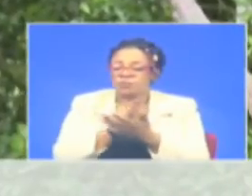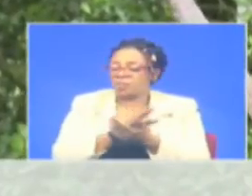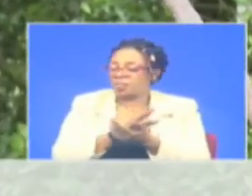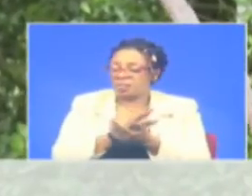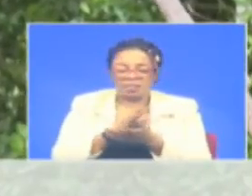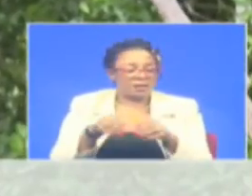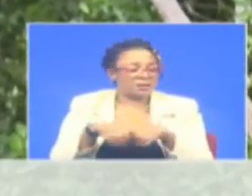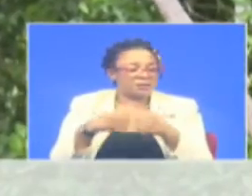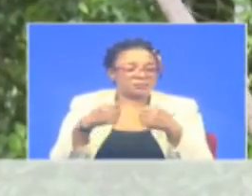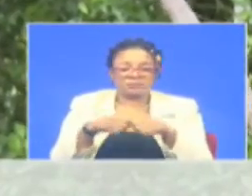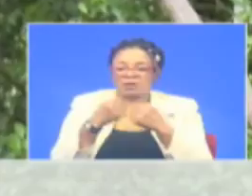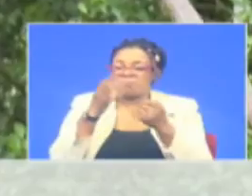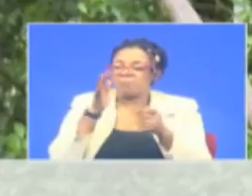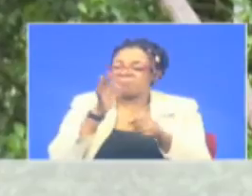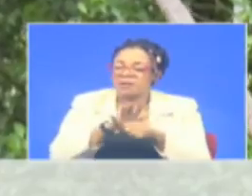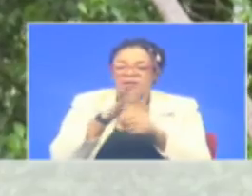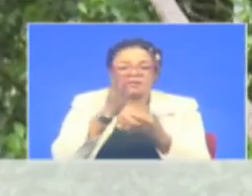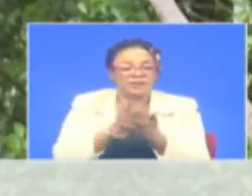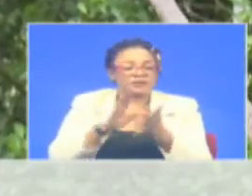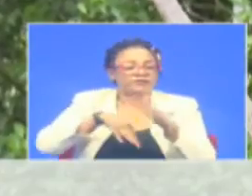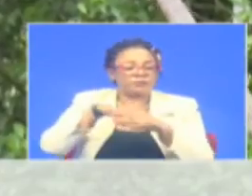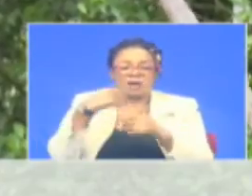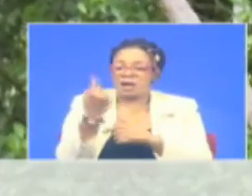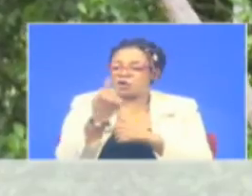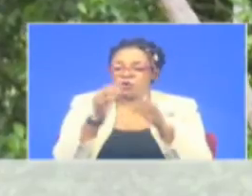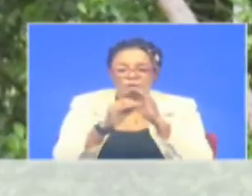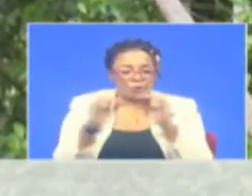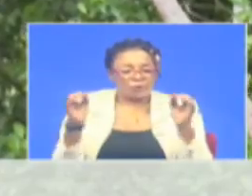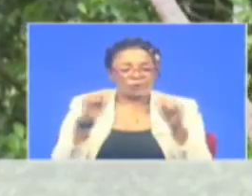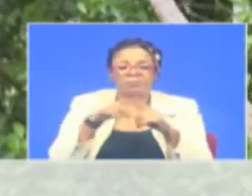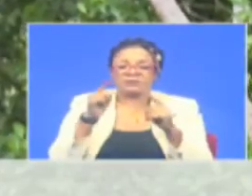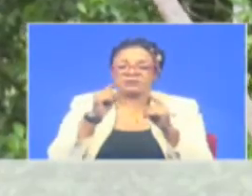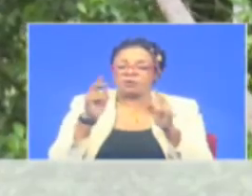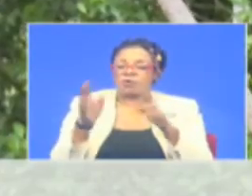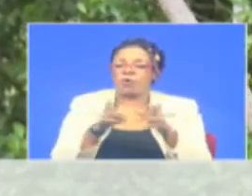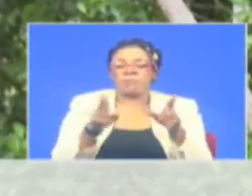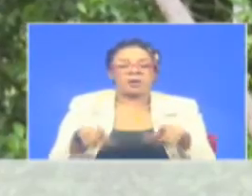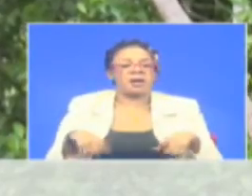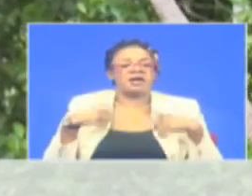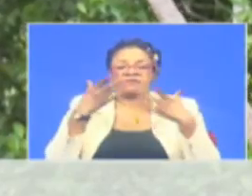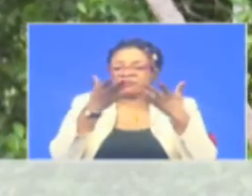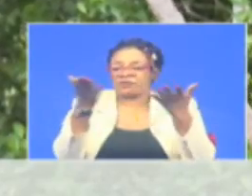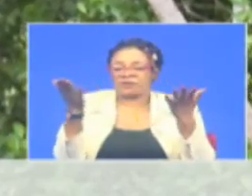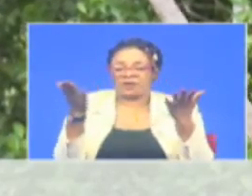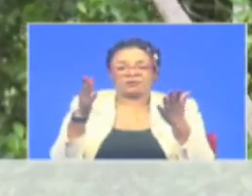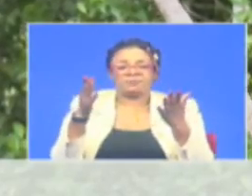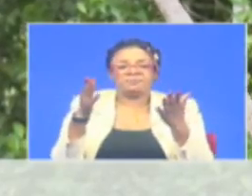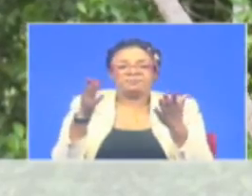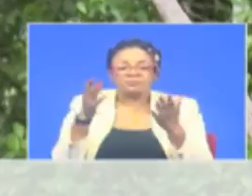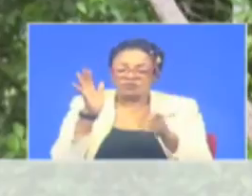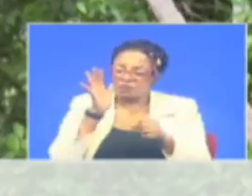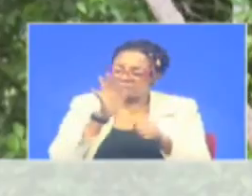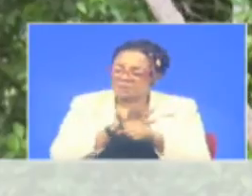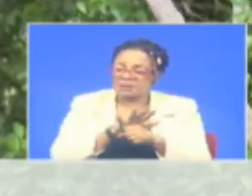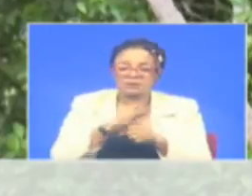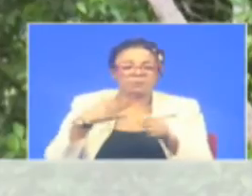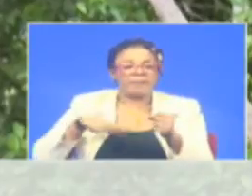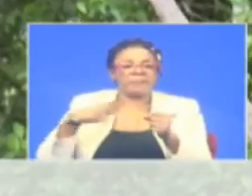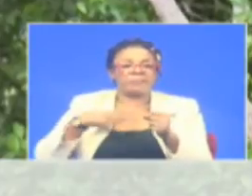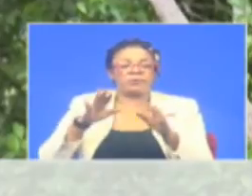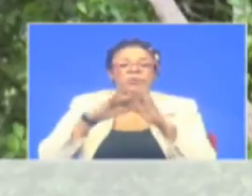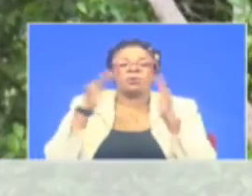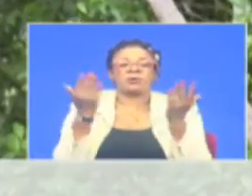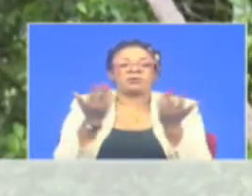things, not only football lakini pia ki normal life outside football kwa watu wengi sana worldwide. So